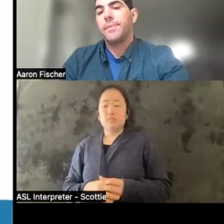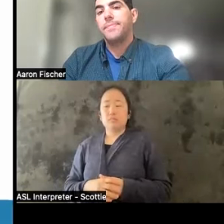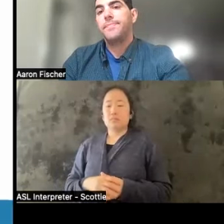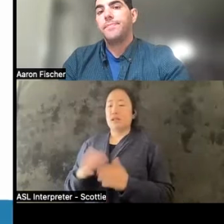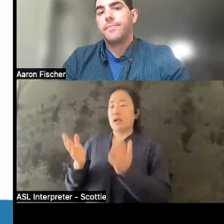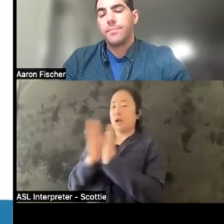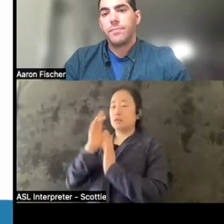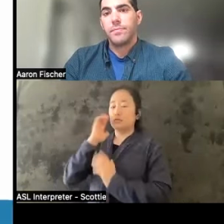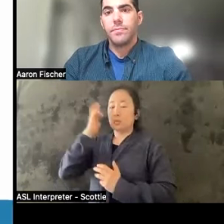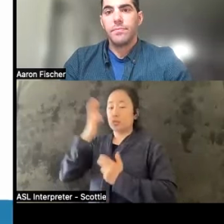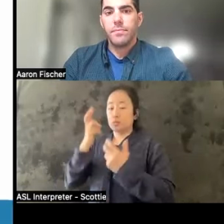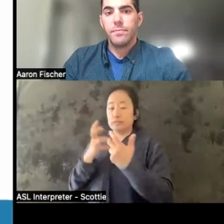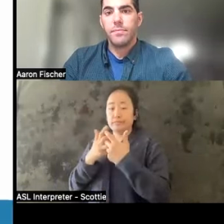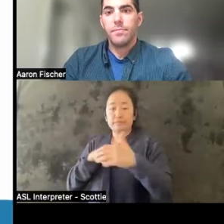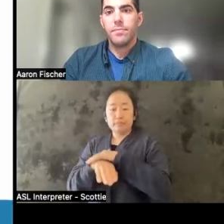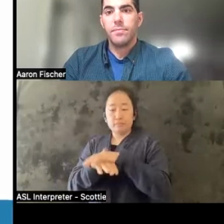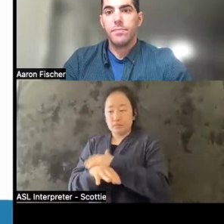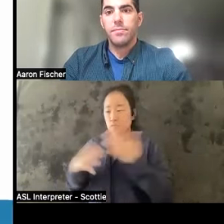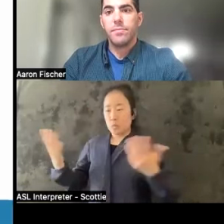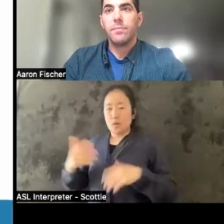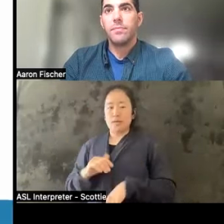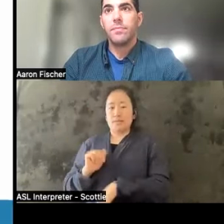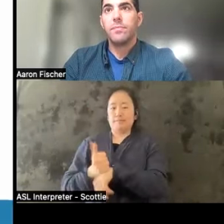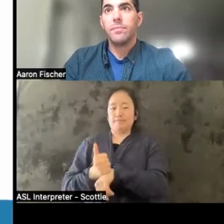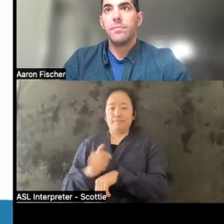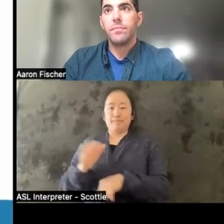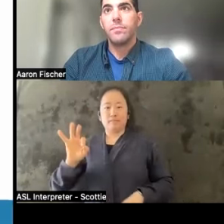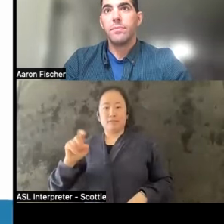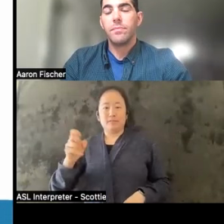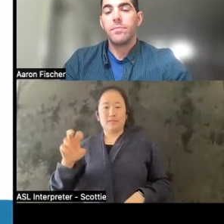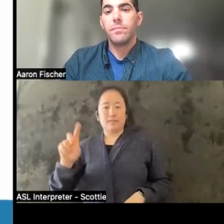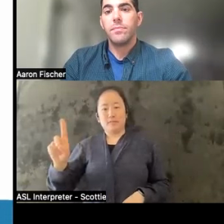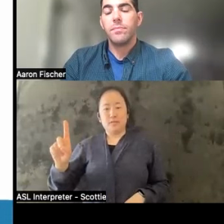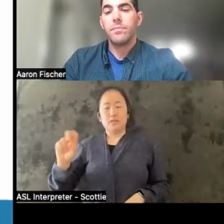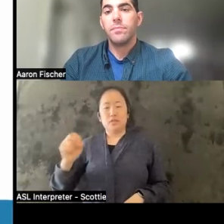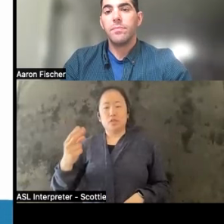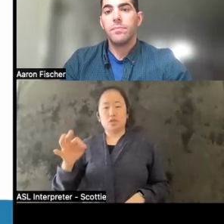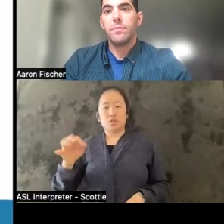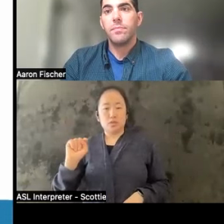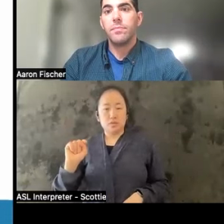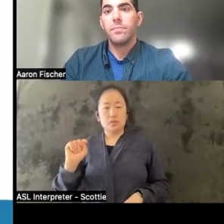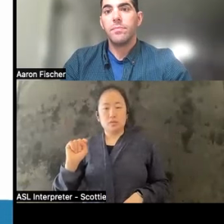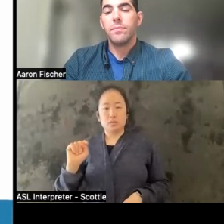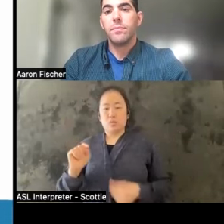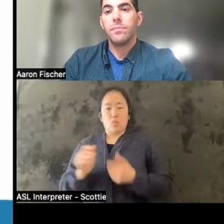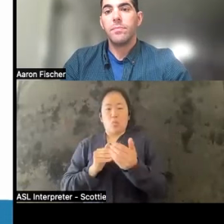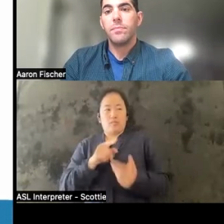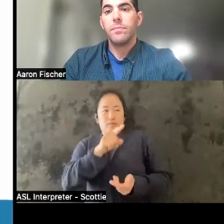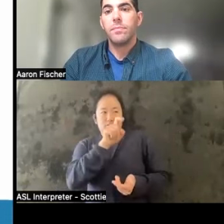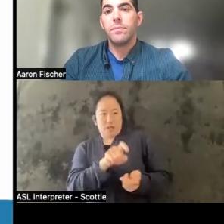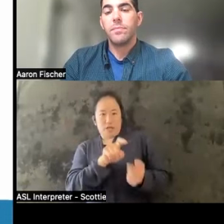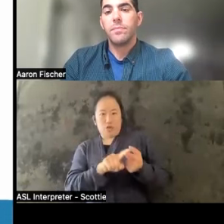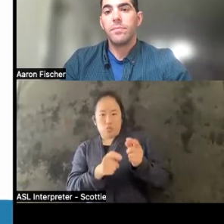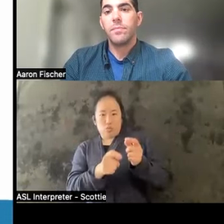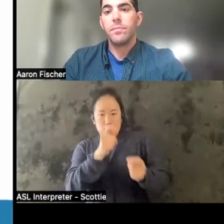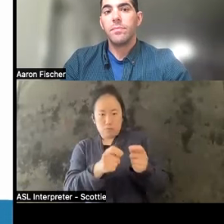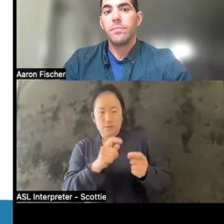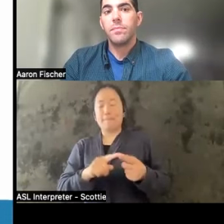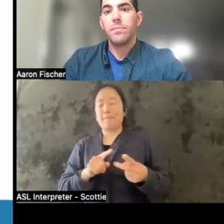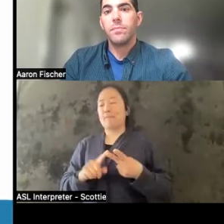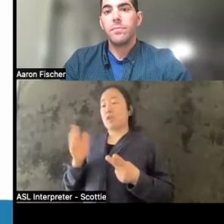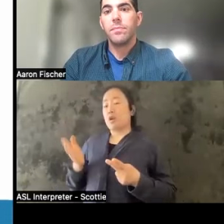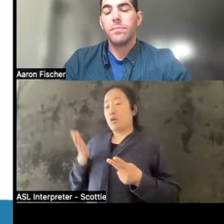accommodation a fixed shift or whatever change in the shift that she needs, and offer